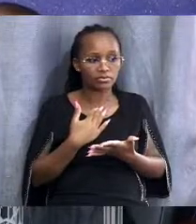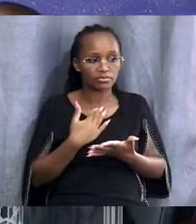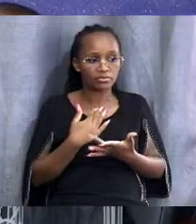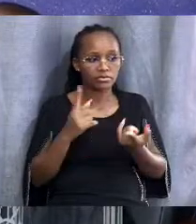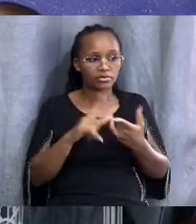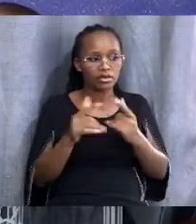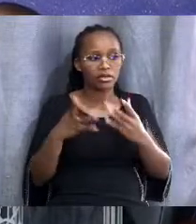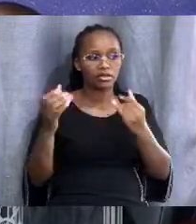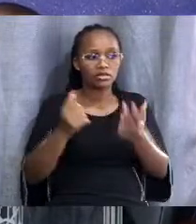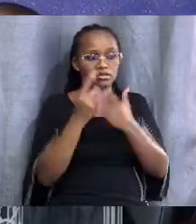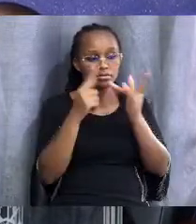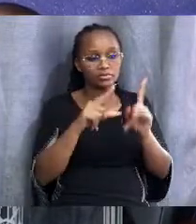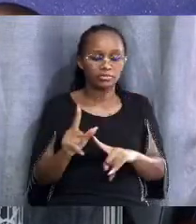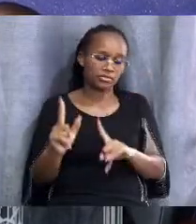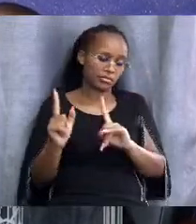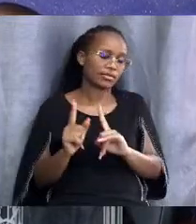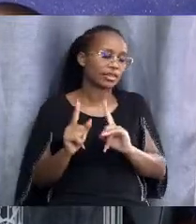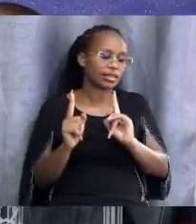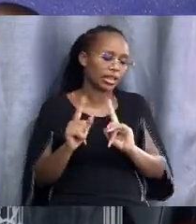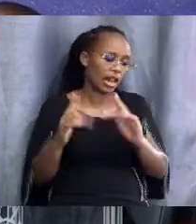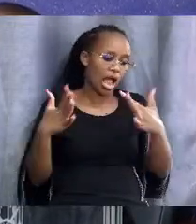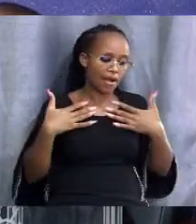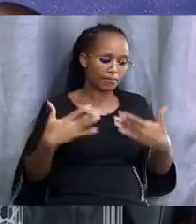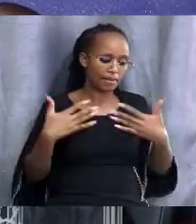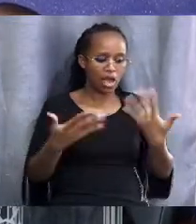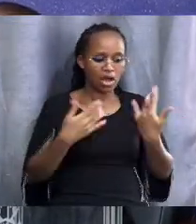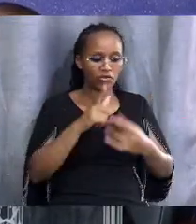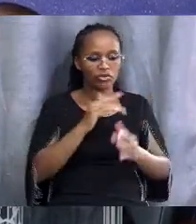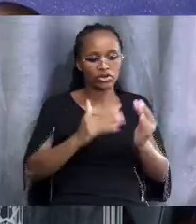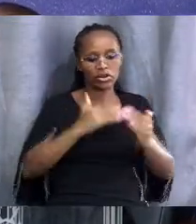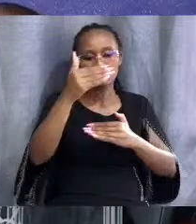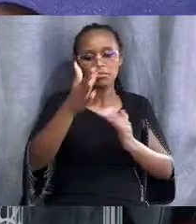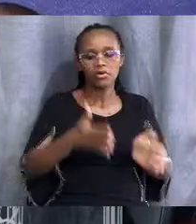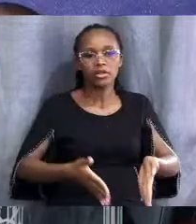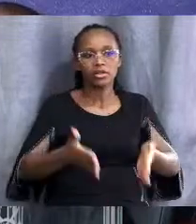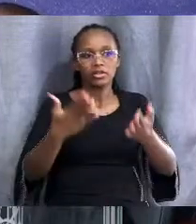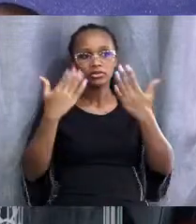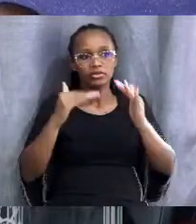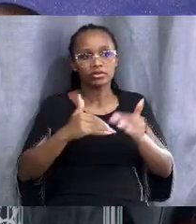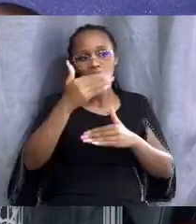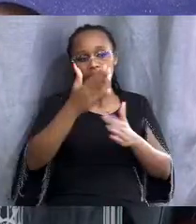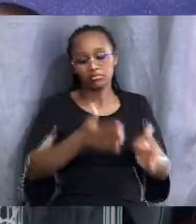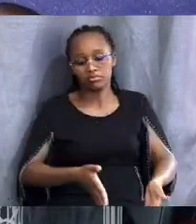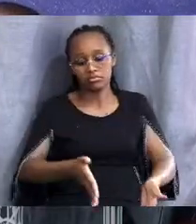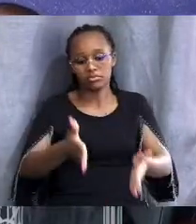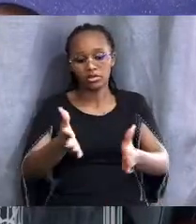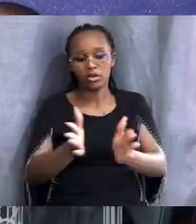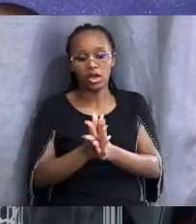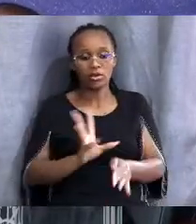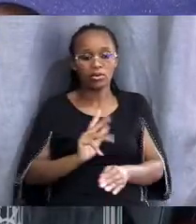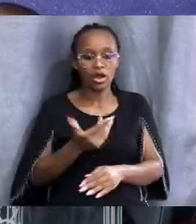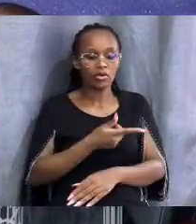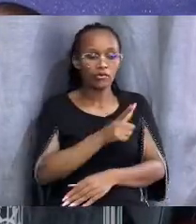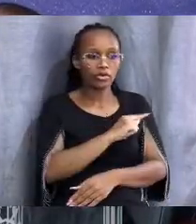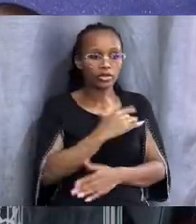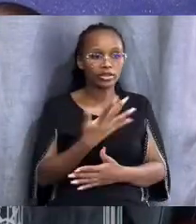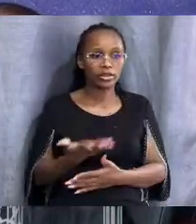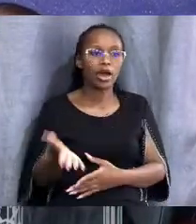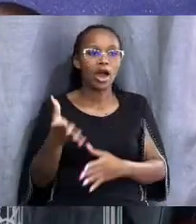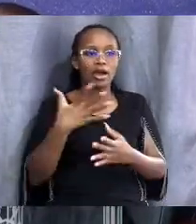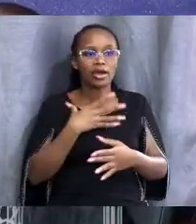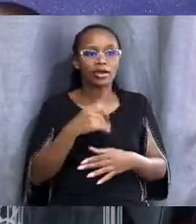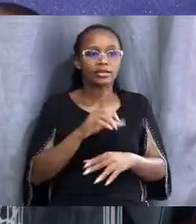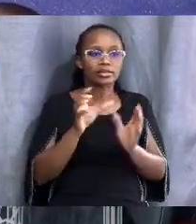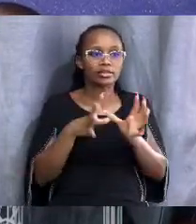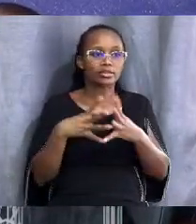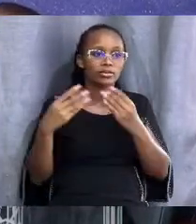to go and assist yourself, we have washrooms just across the road. Just across the road, we have washrooms there.